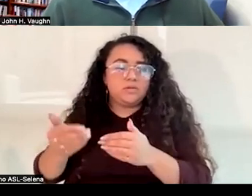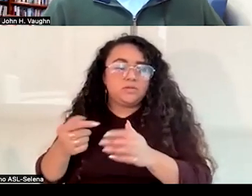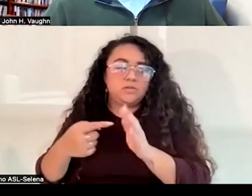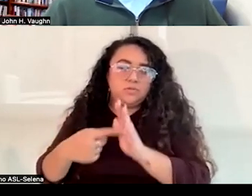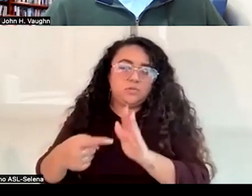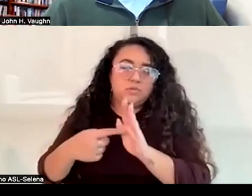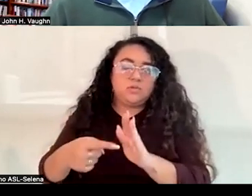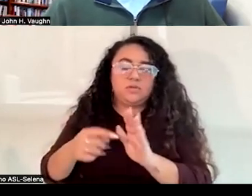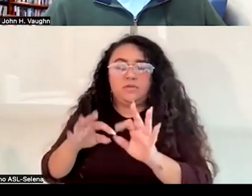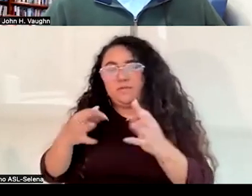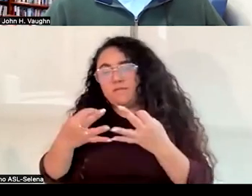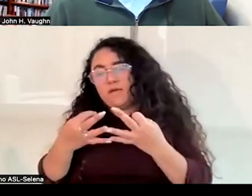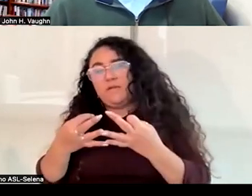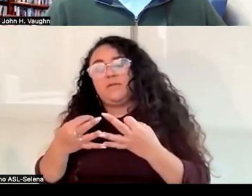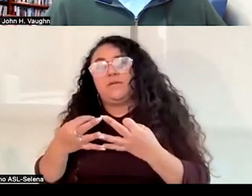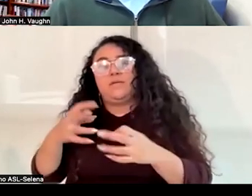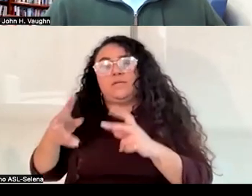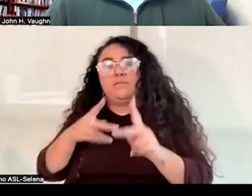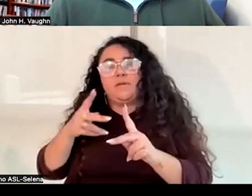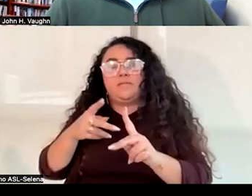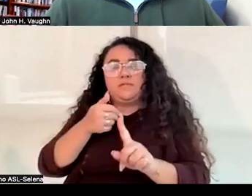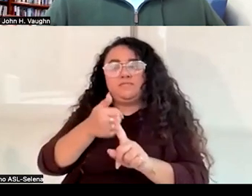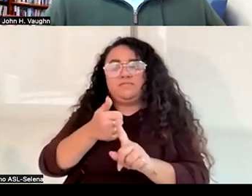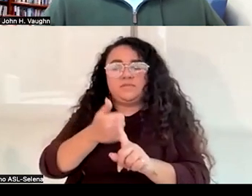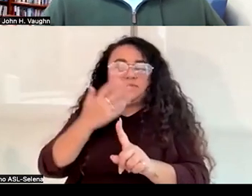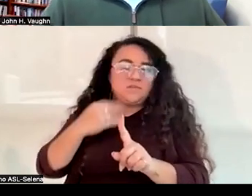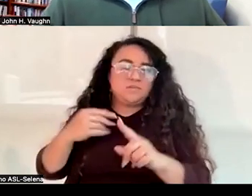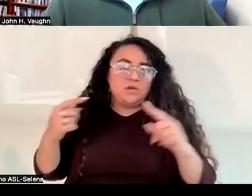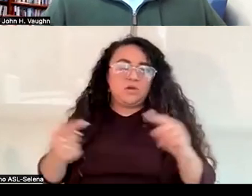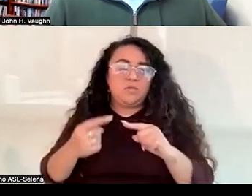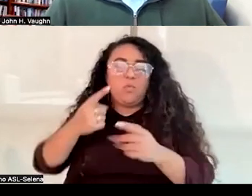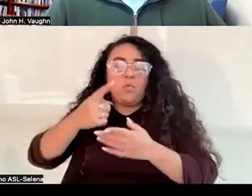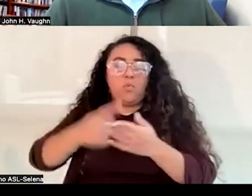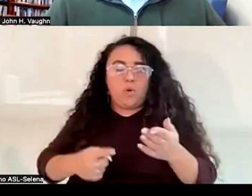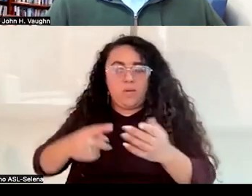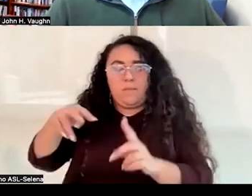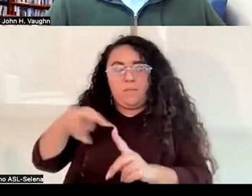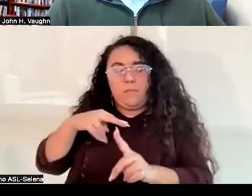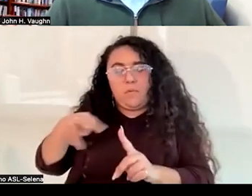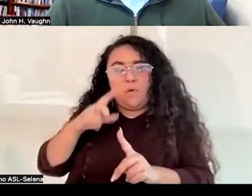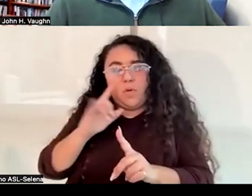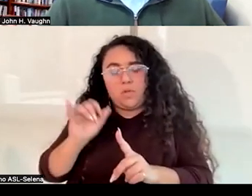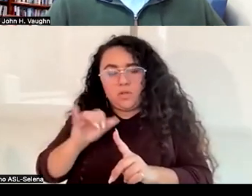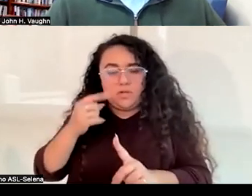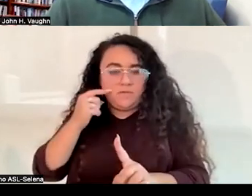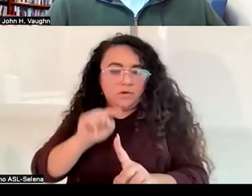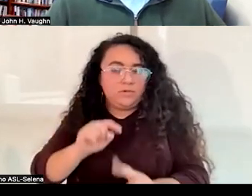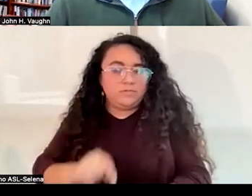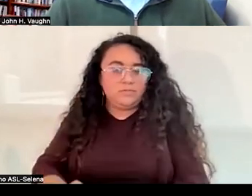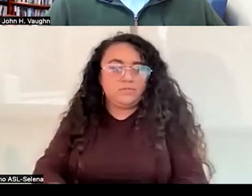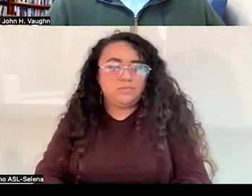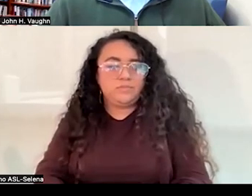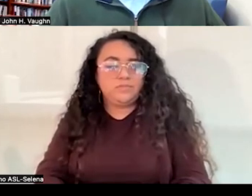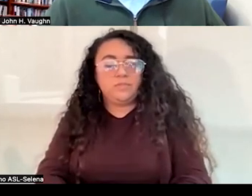the family and people who had been harmed, what the parole process was like for you as someone who